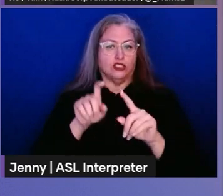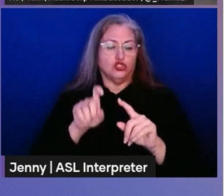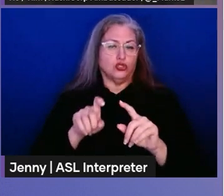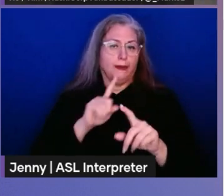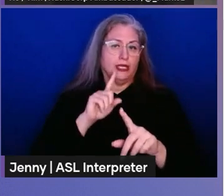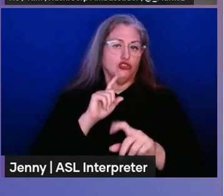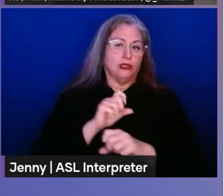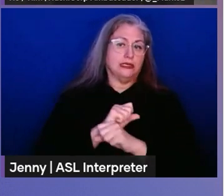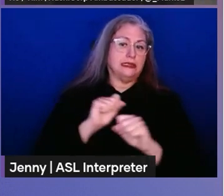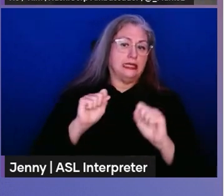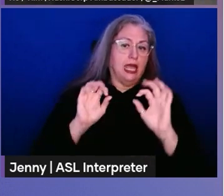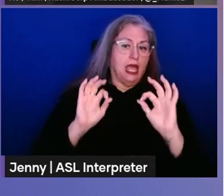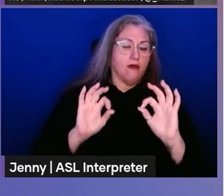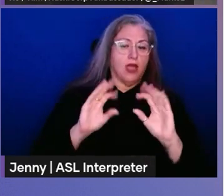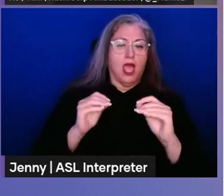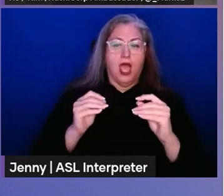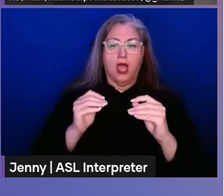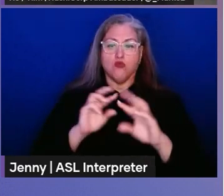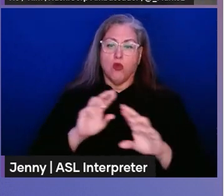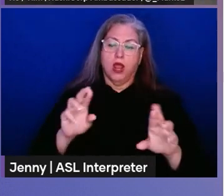and, production ready.